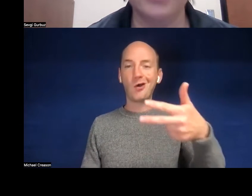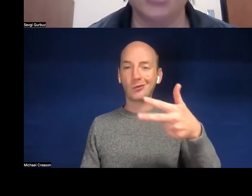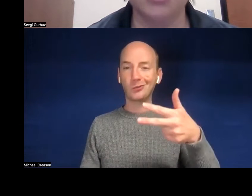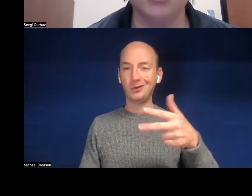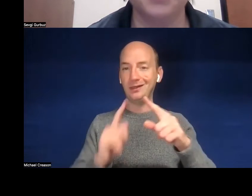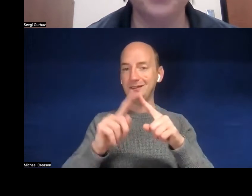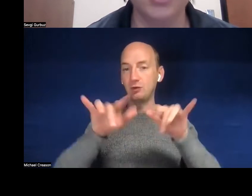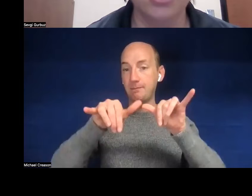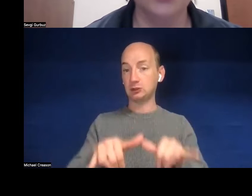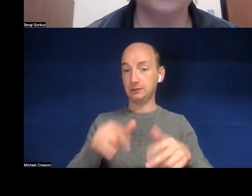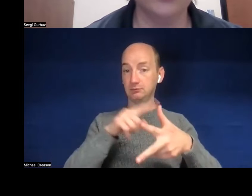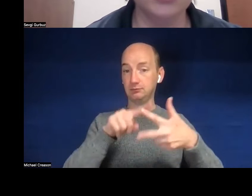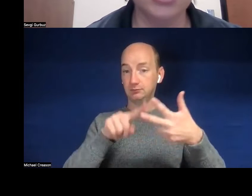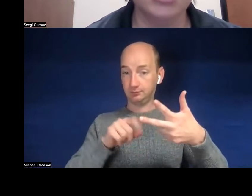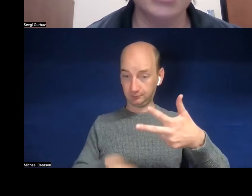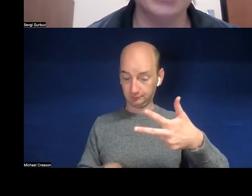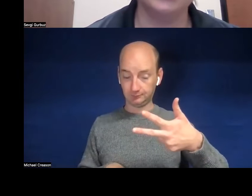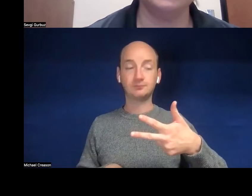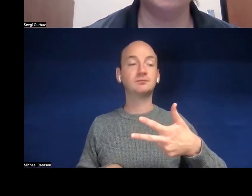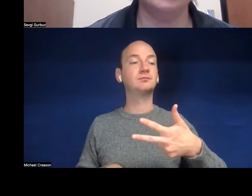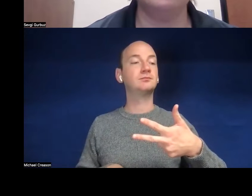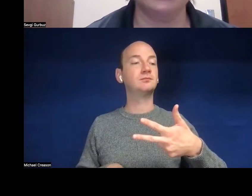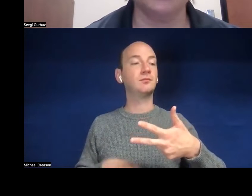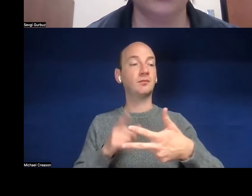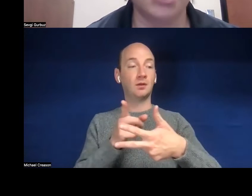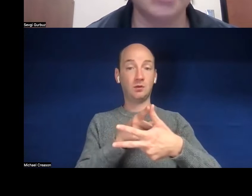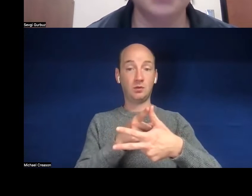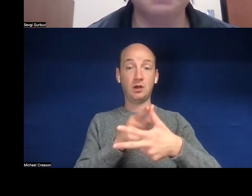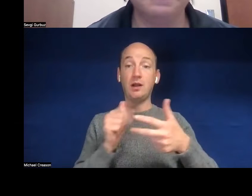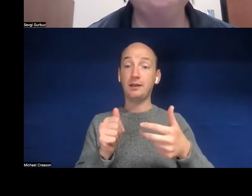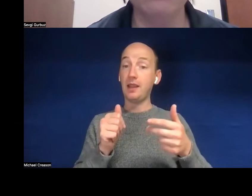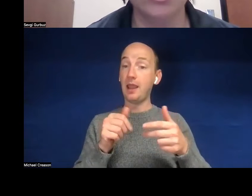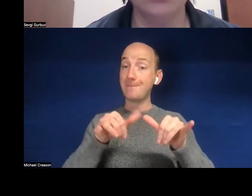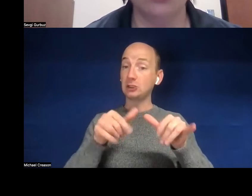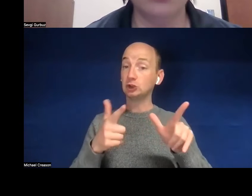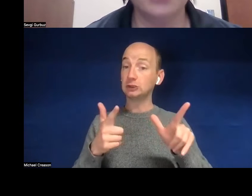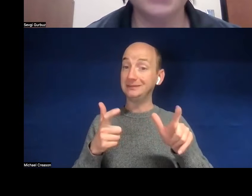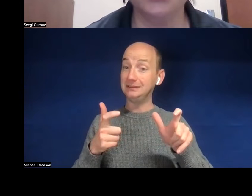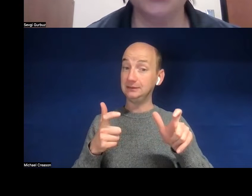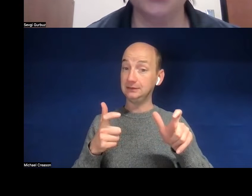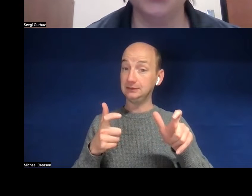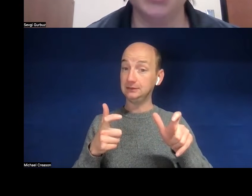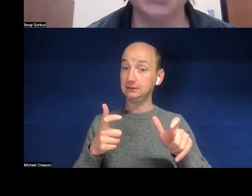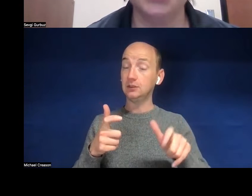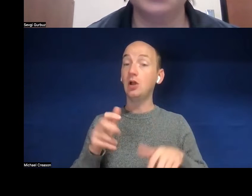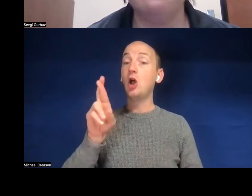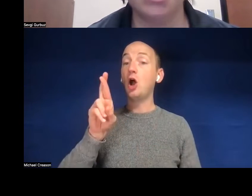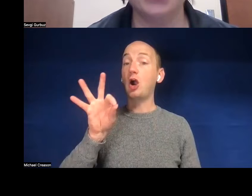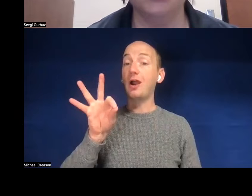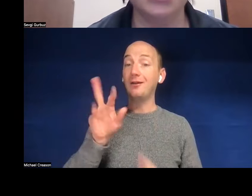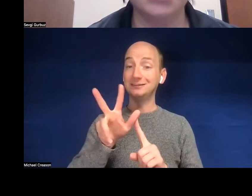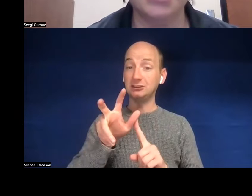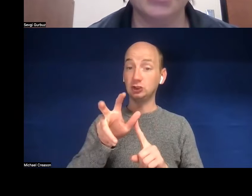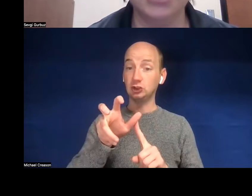with RF sensors. The first is we can measure velocity. RF sensors do this